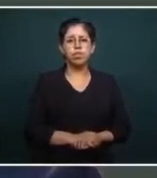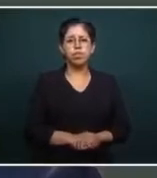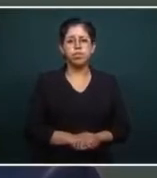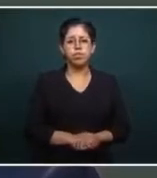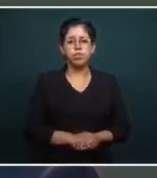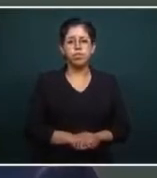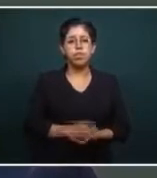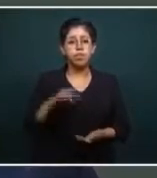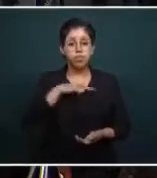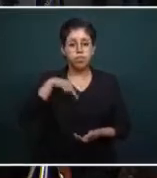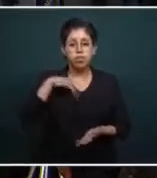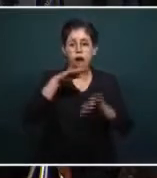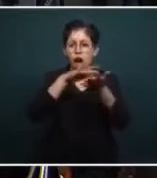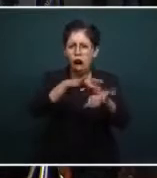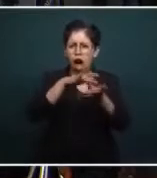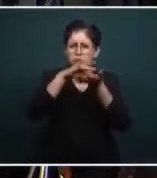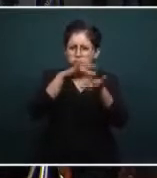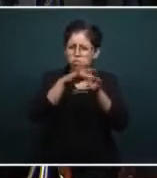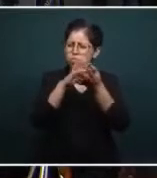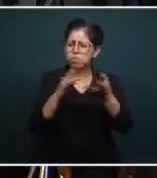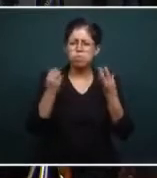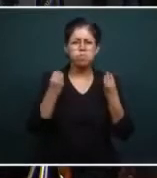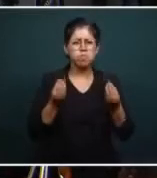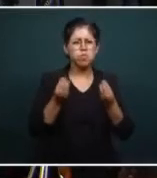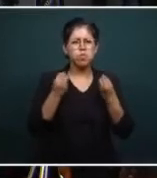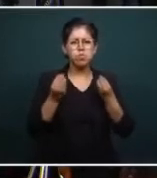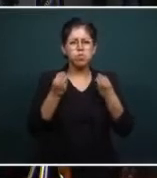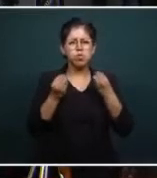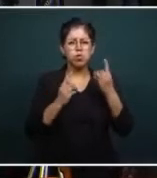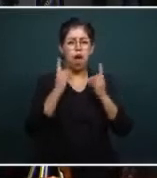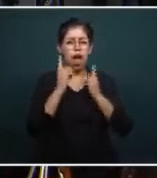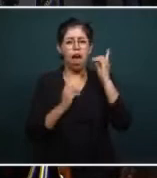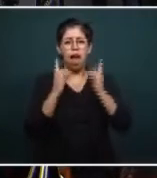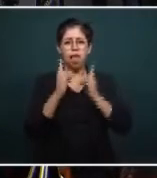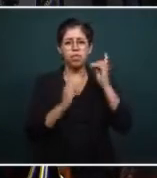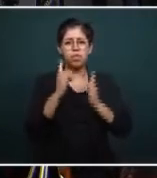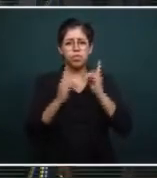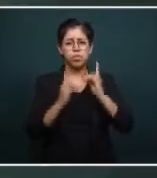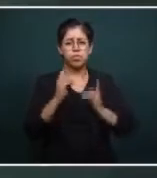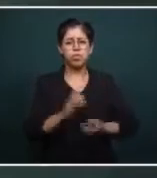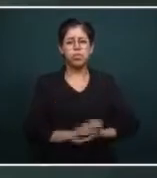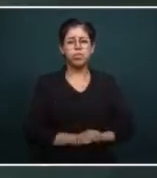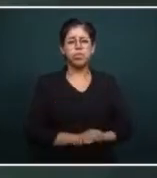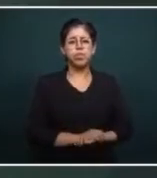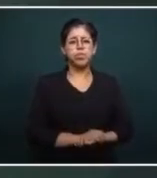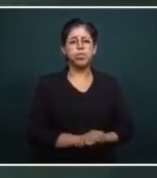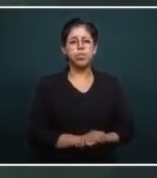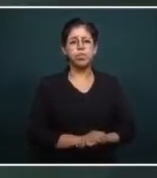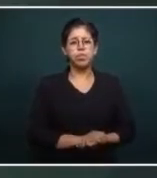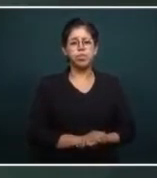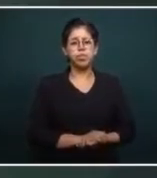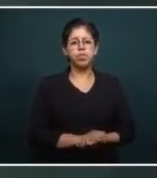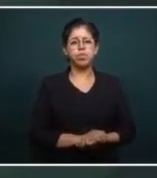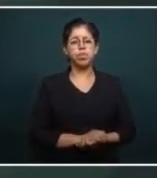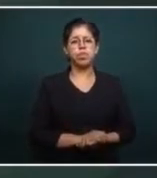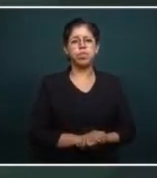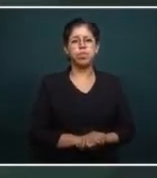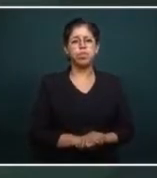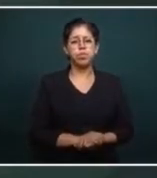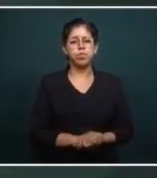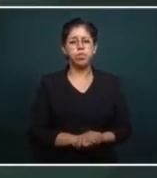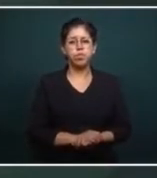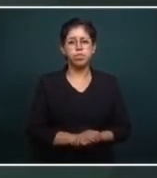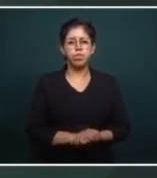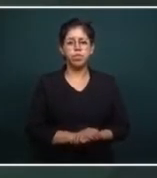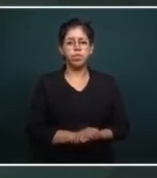está apoyando y se va a apoyar that we're mucho supporting más and al will deporte. continue to support much more sports. Ahora, And